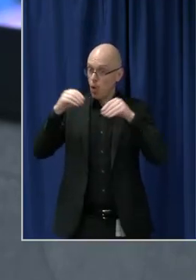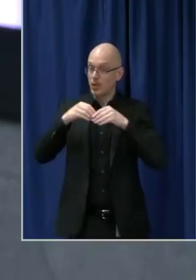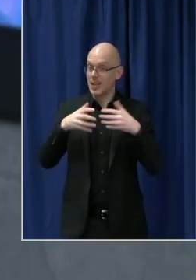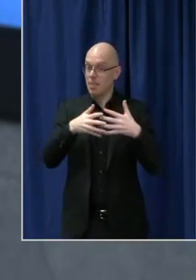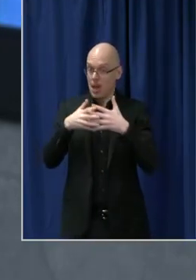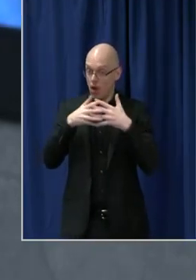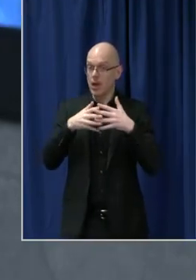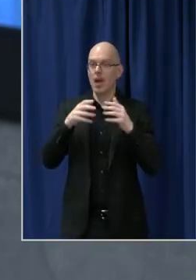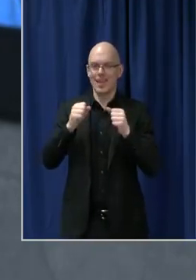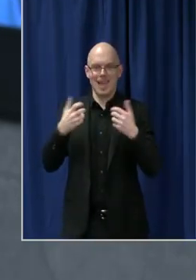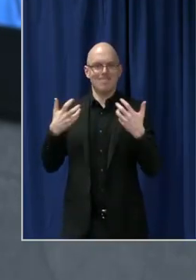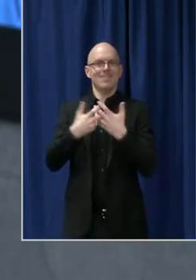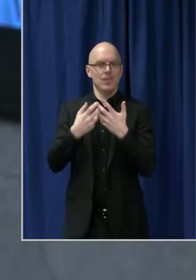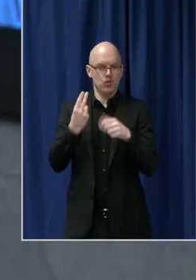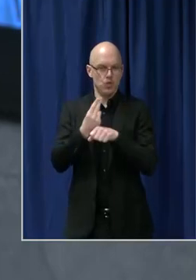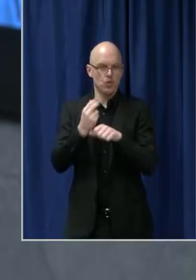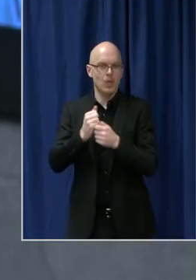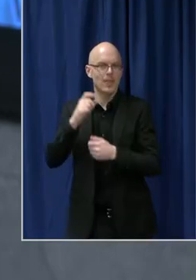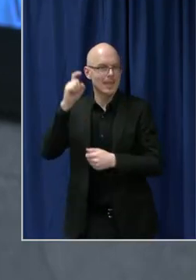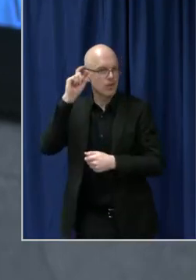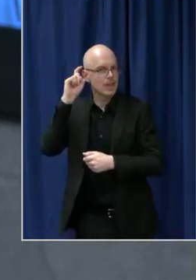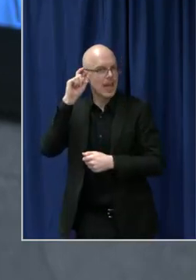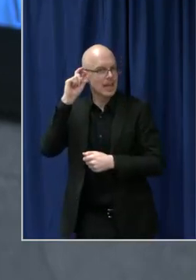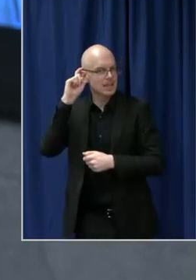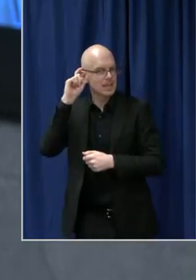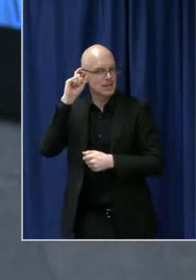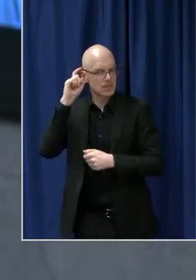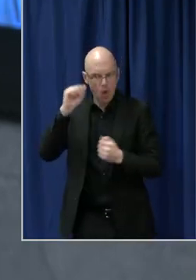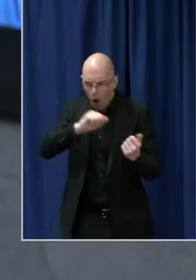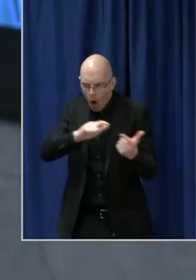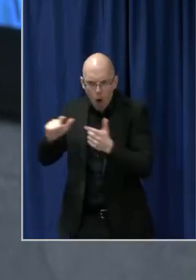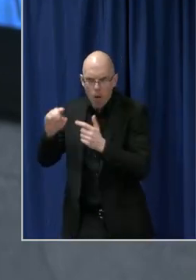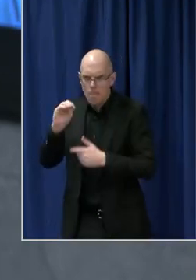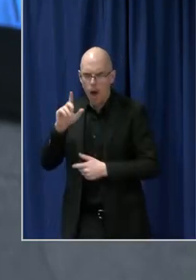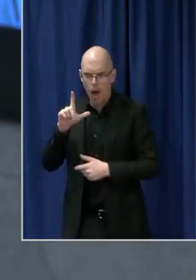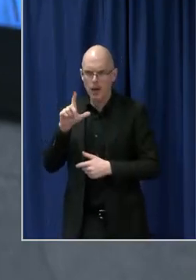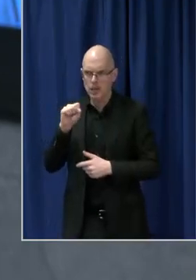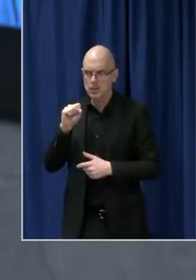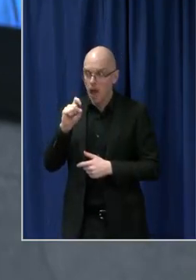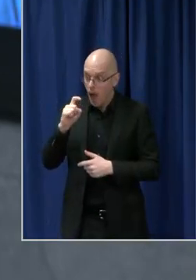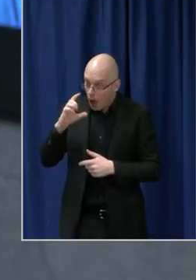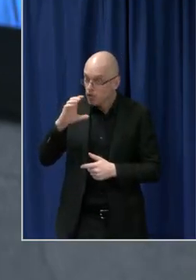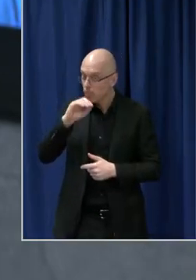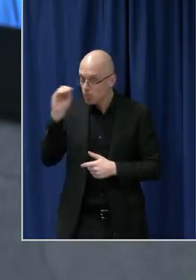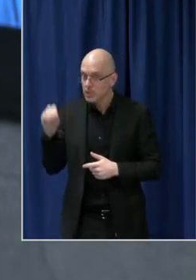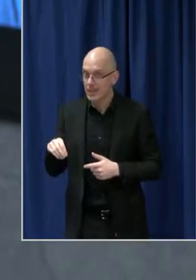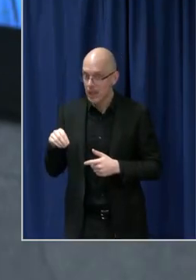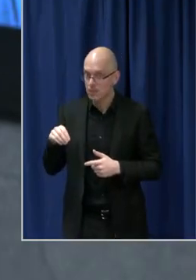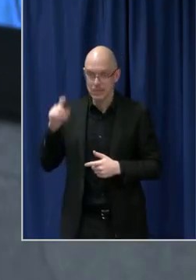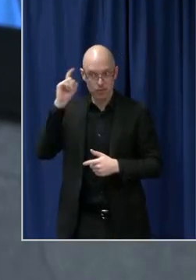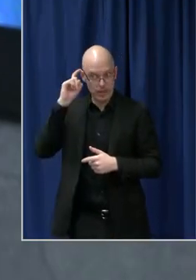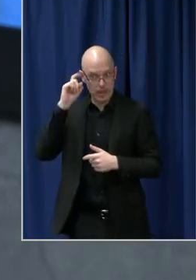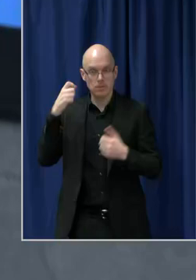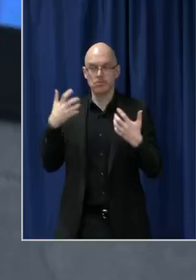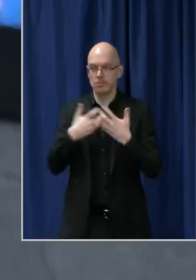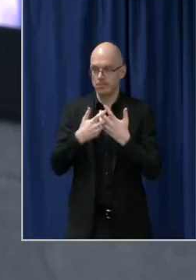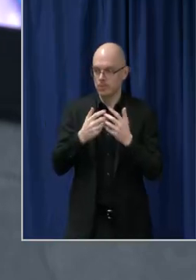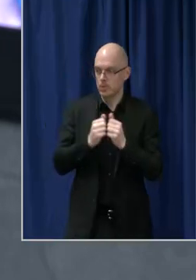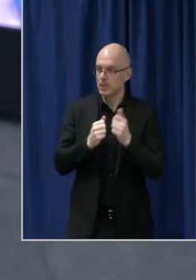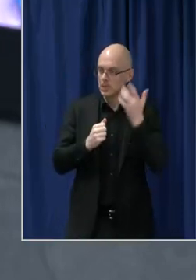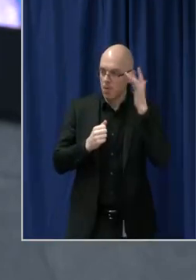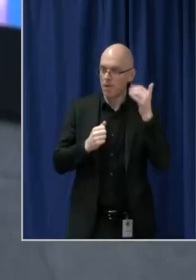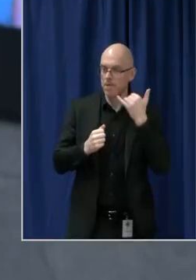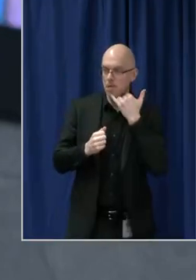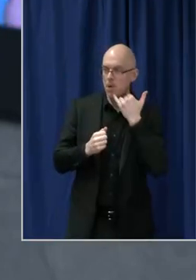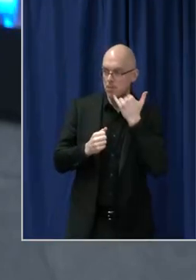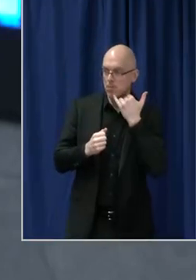aids. Every model, all of them. That's 100%. Reaching 100%